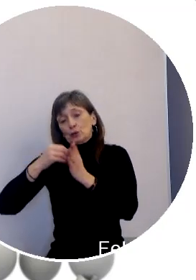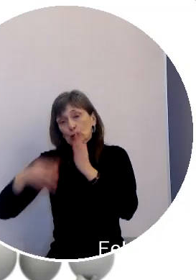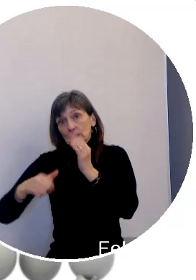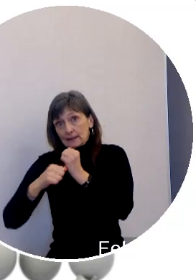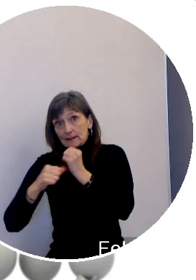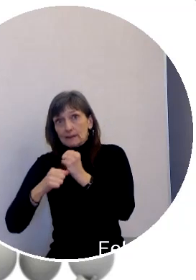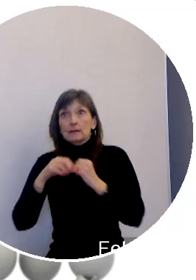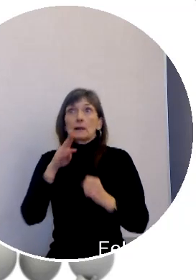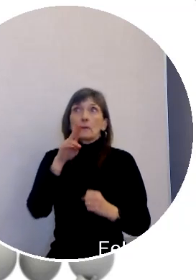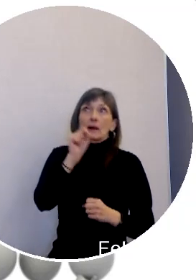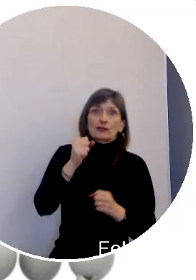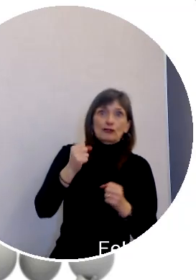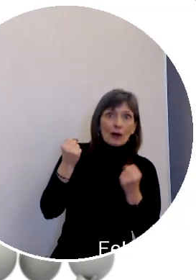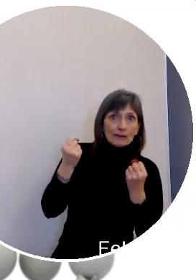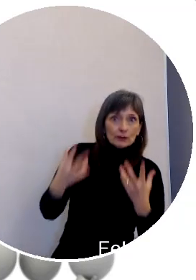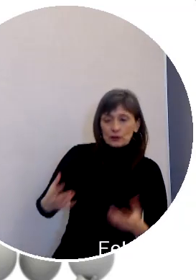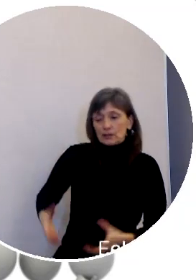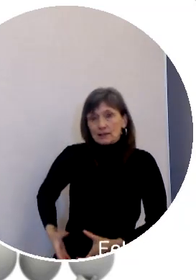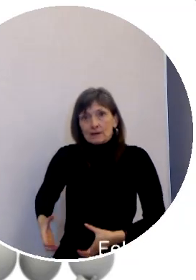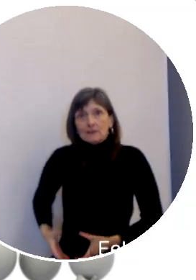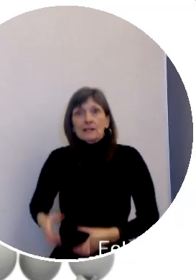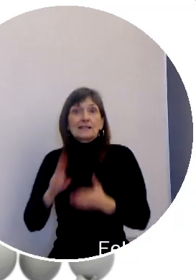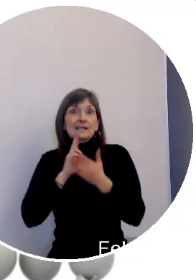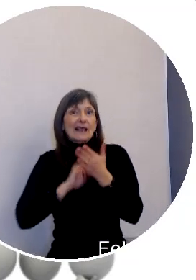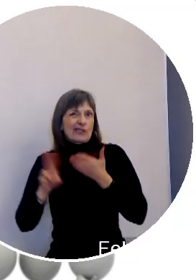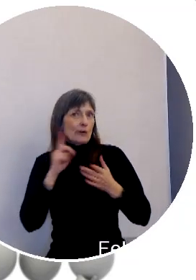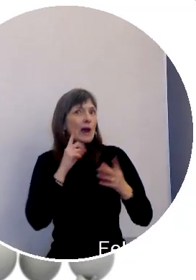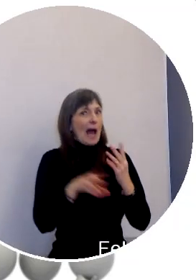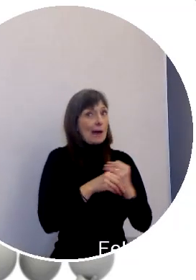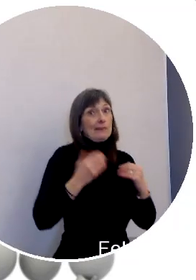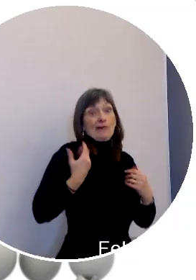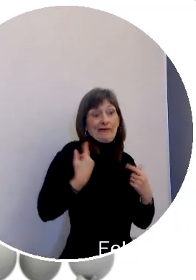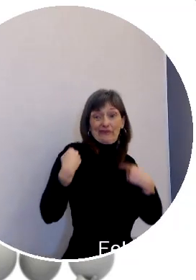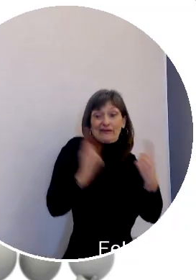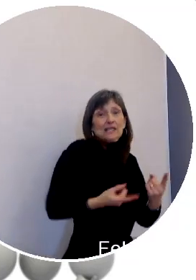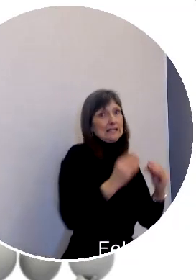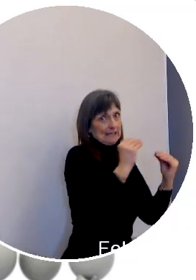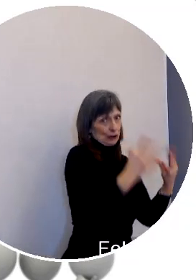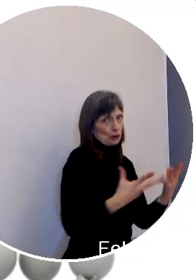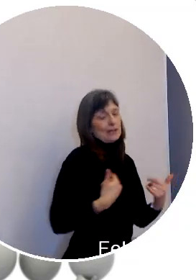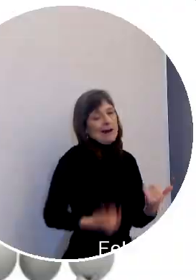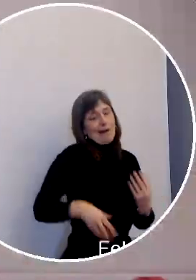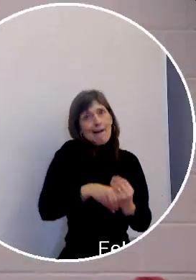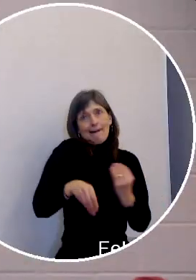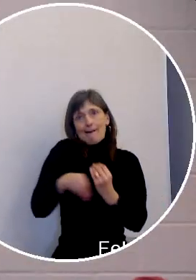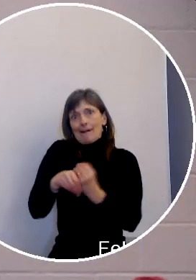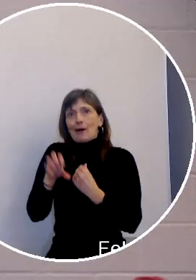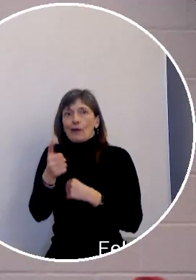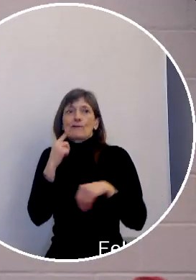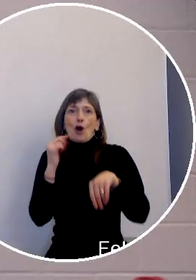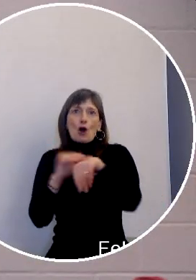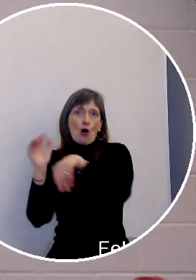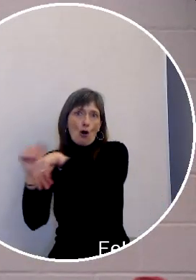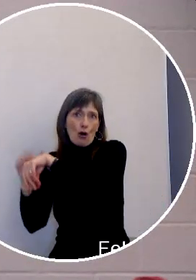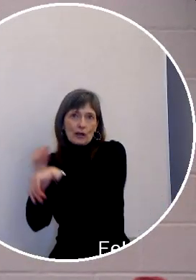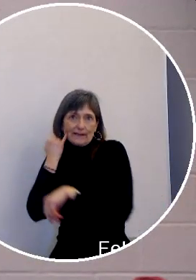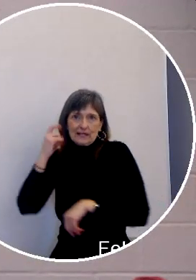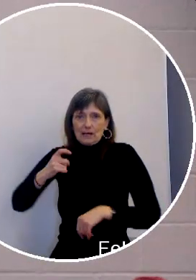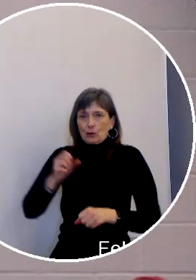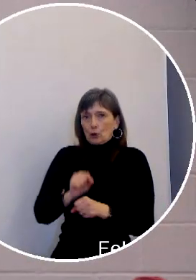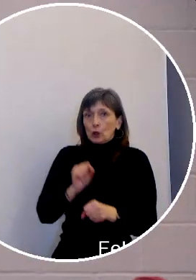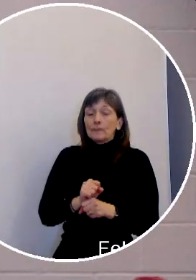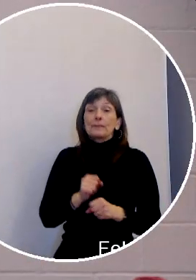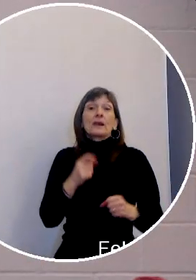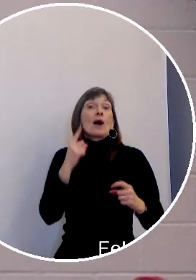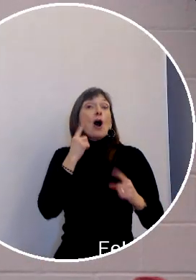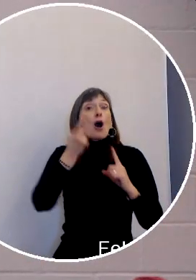bus drivers, custodians, and secretaries. We've just completed a pilot program on auto calls for